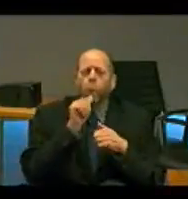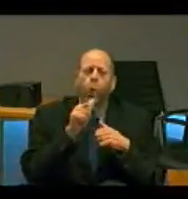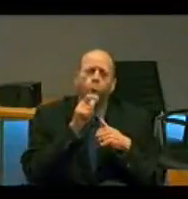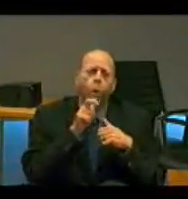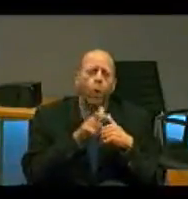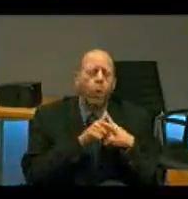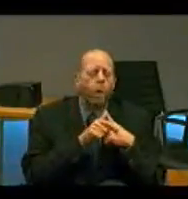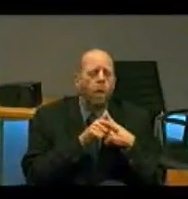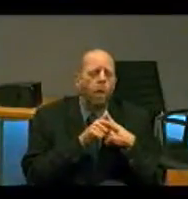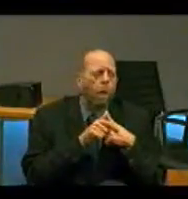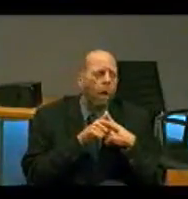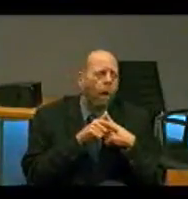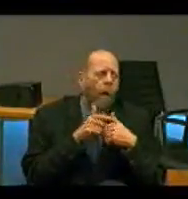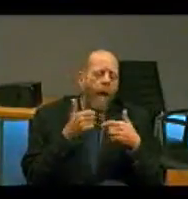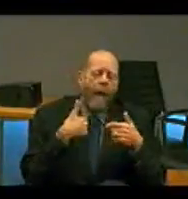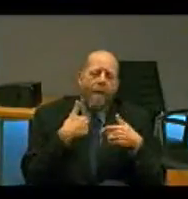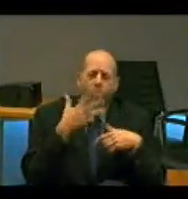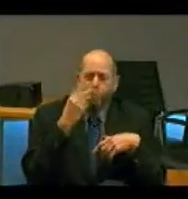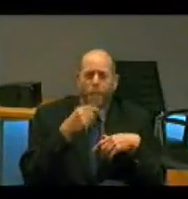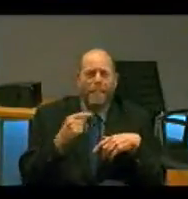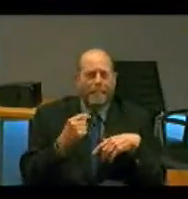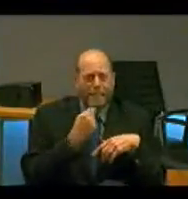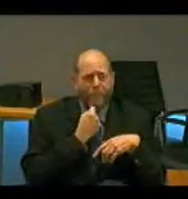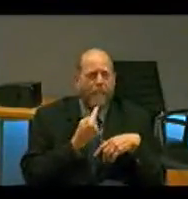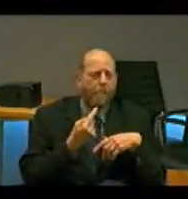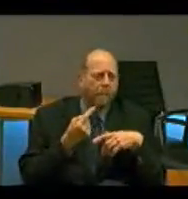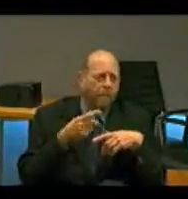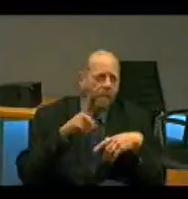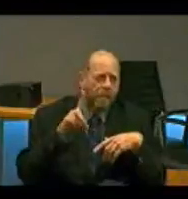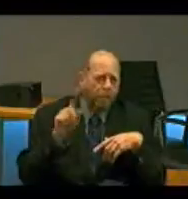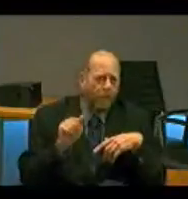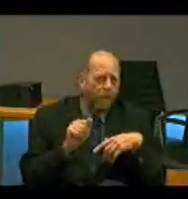up with pretty severe disciplinary